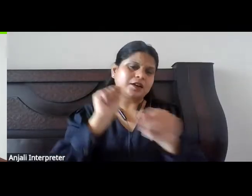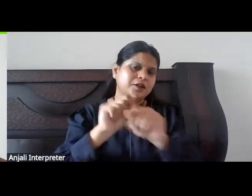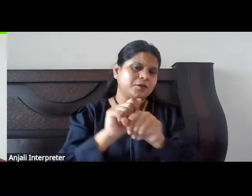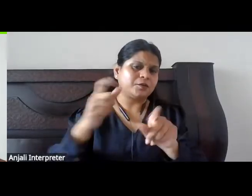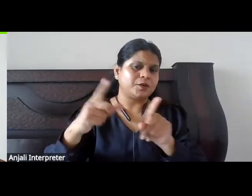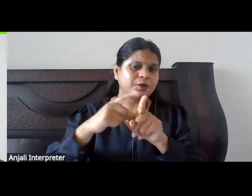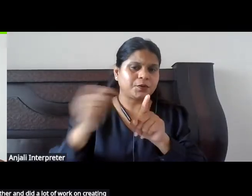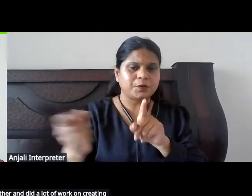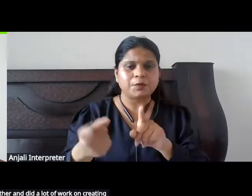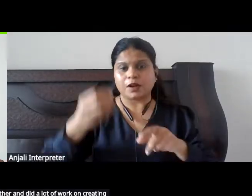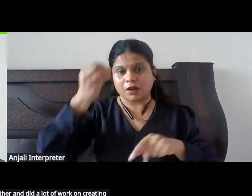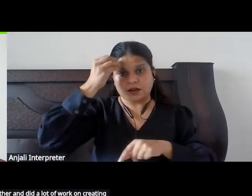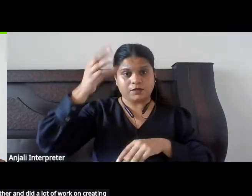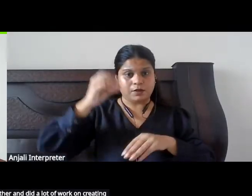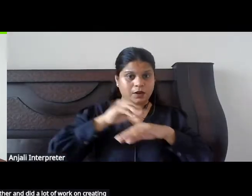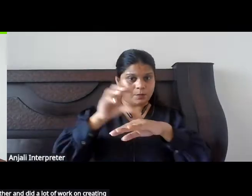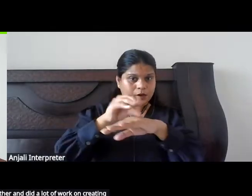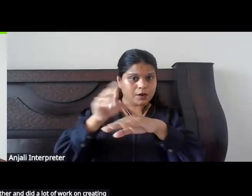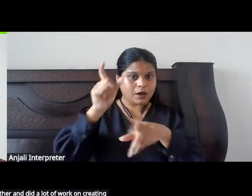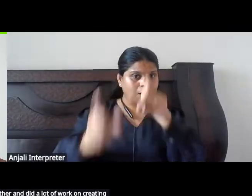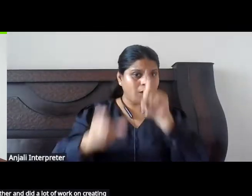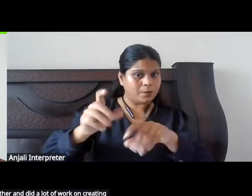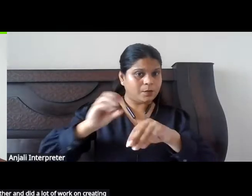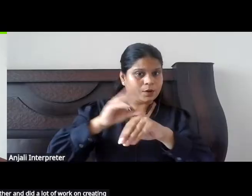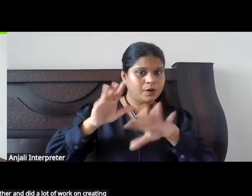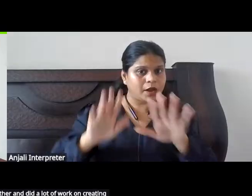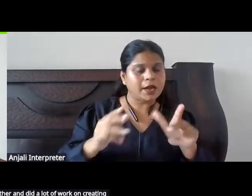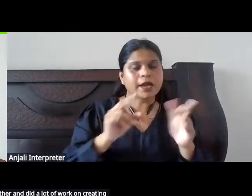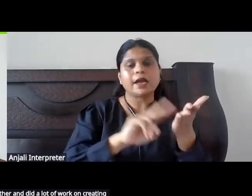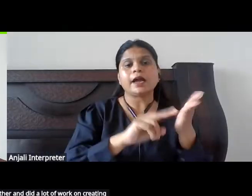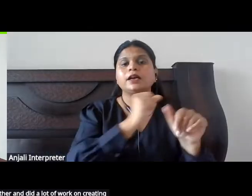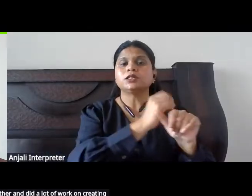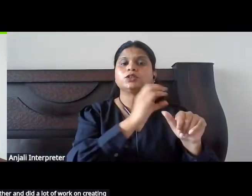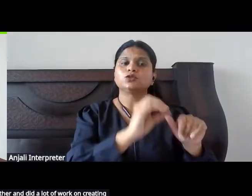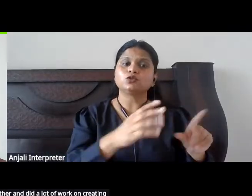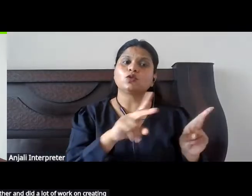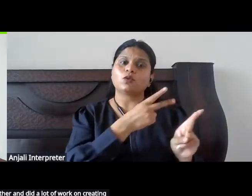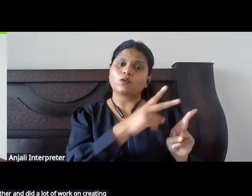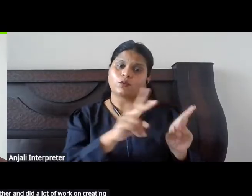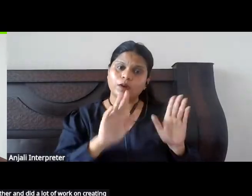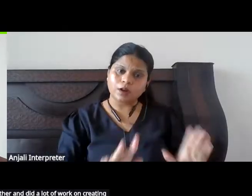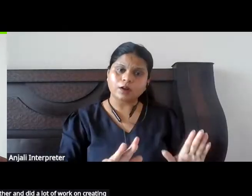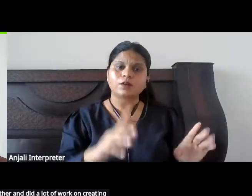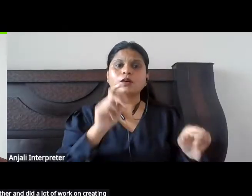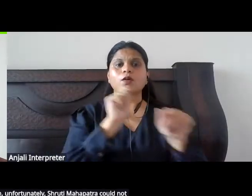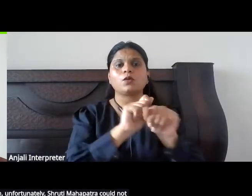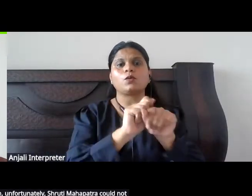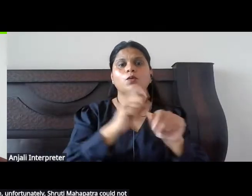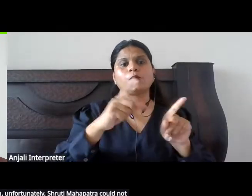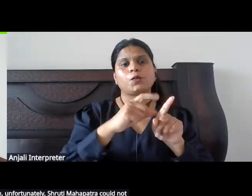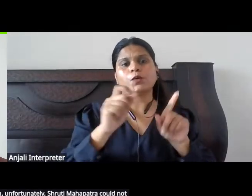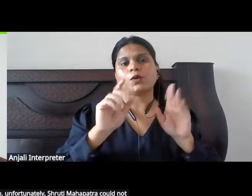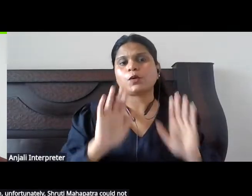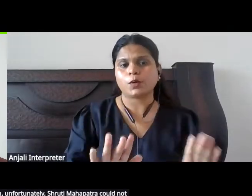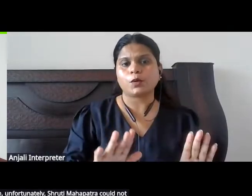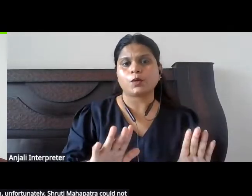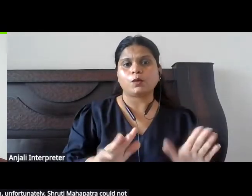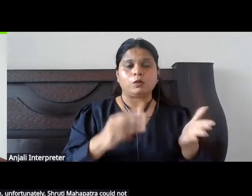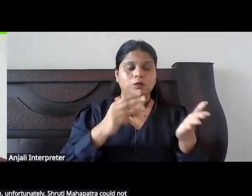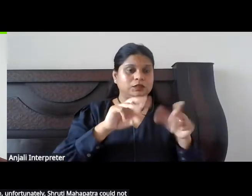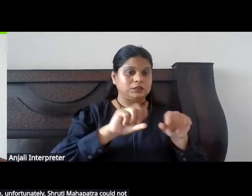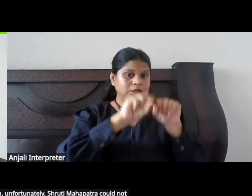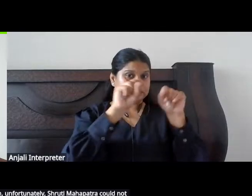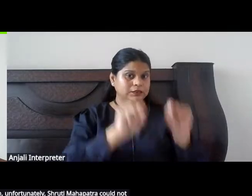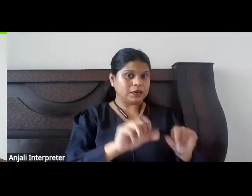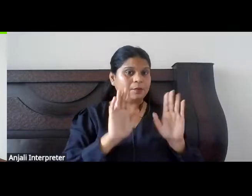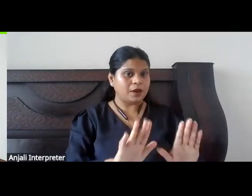creating awareness among people. NGOs, I mean, unfortunately, Shruti Mohapatra could not come. They had a very systematic approach at